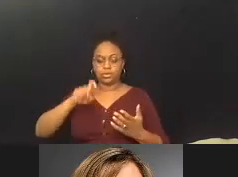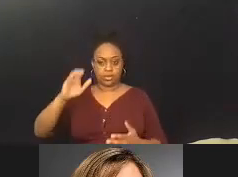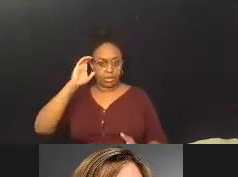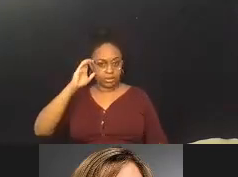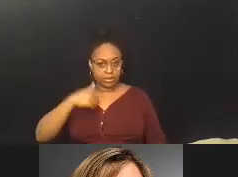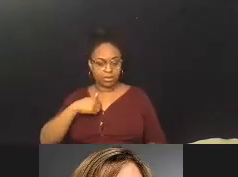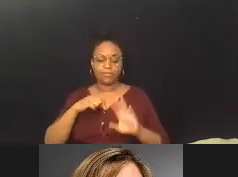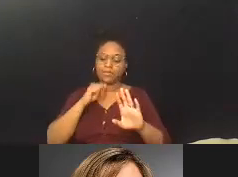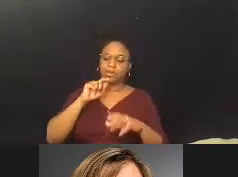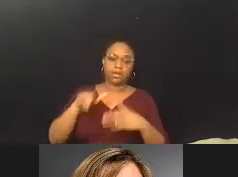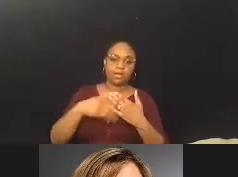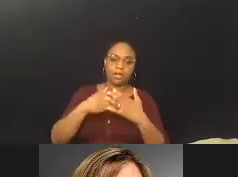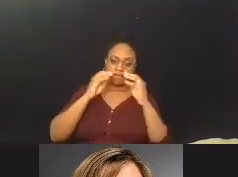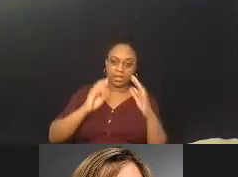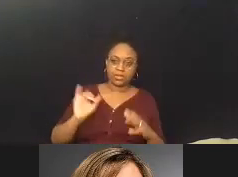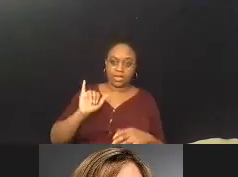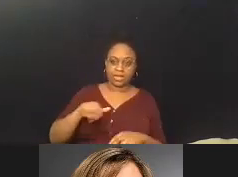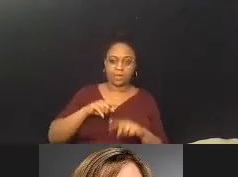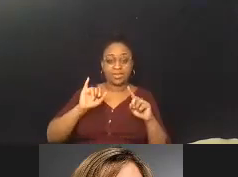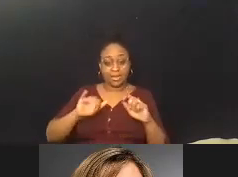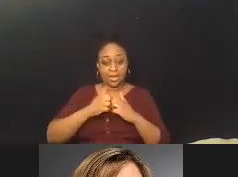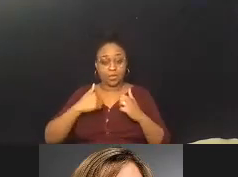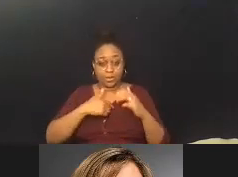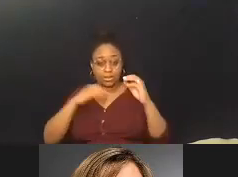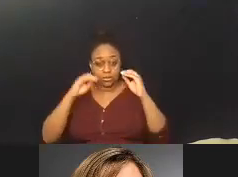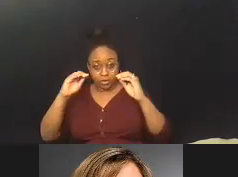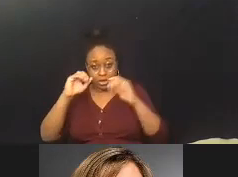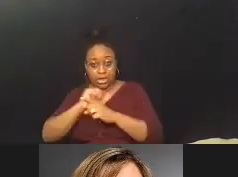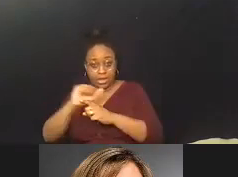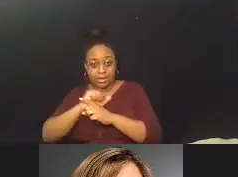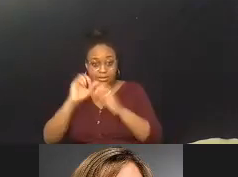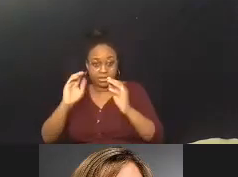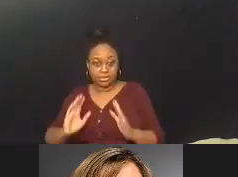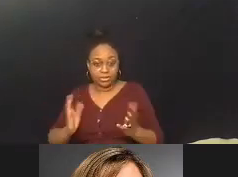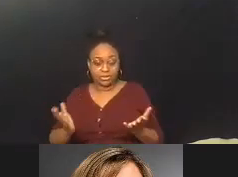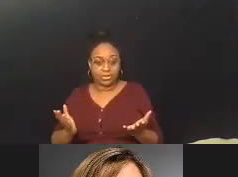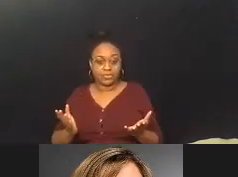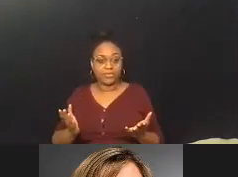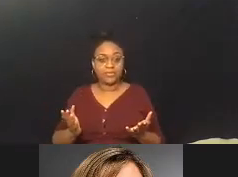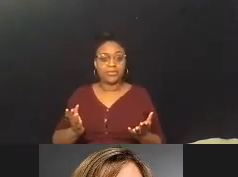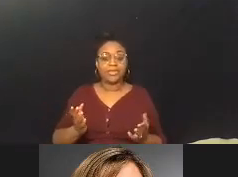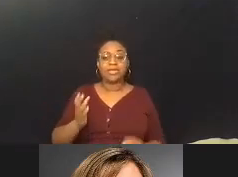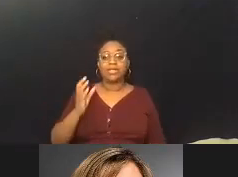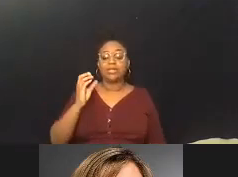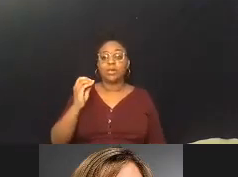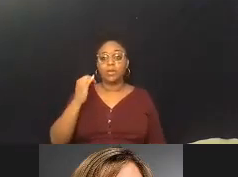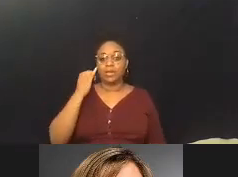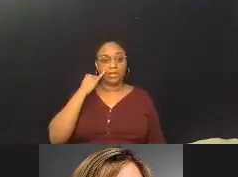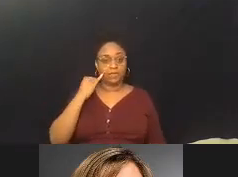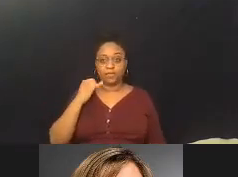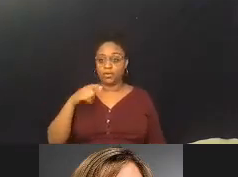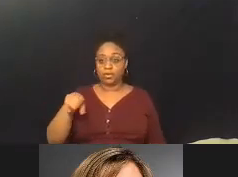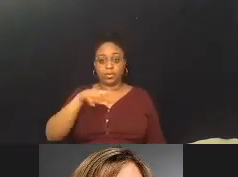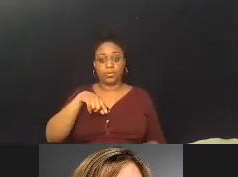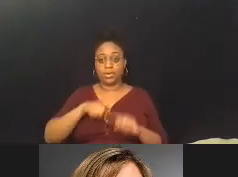that, but that's the general training. And so if you're not able to kind of share the space or allow